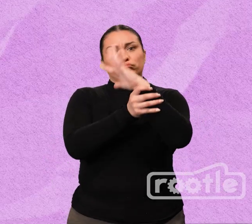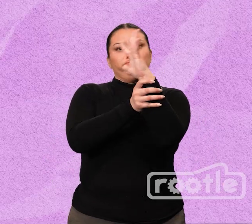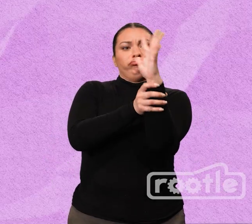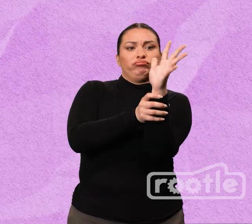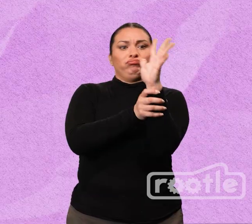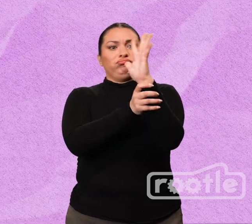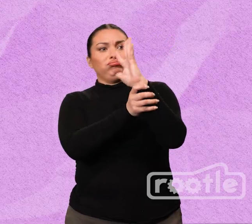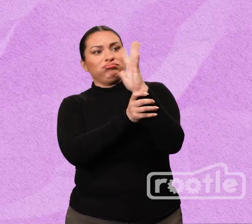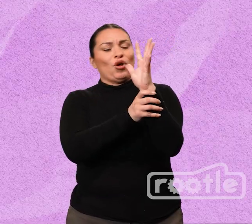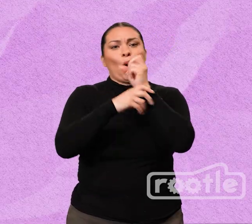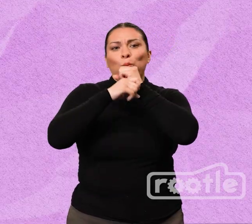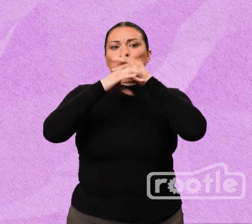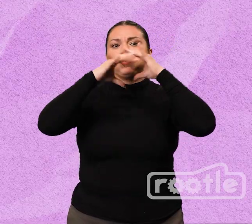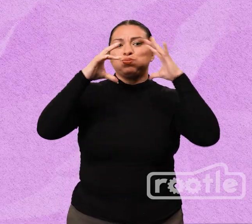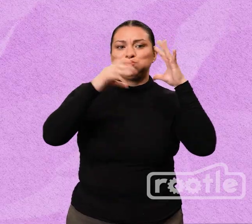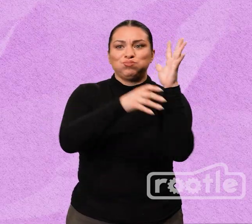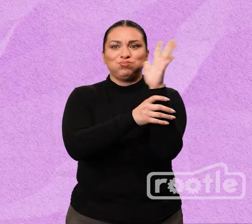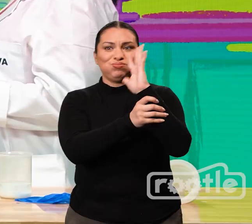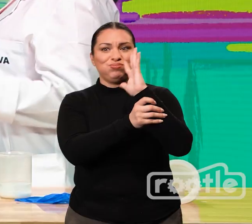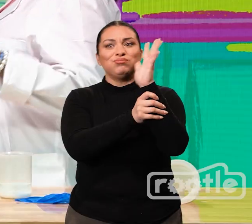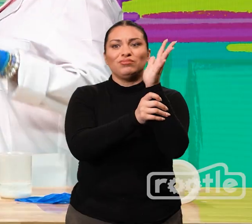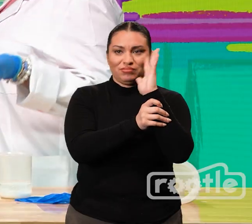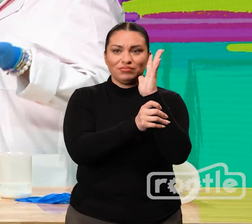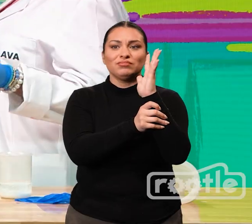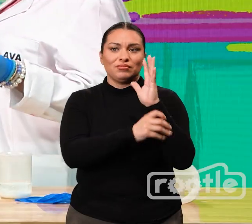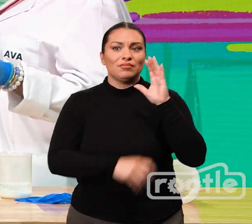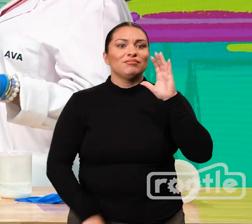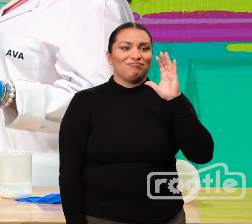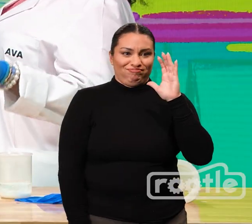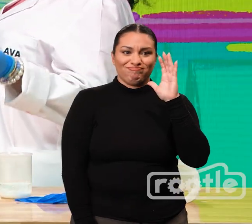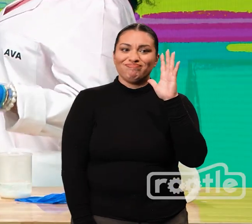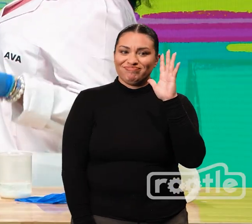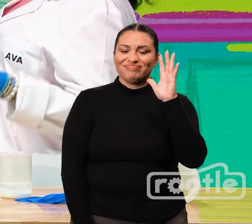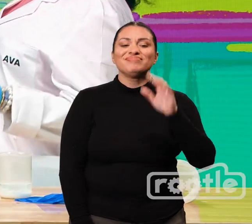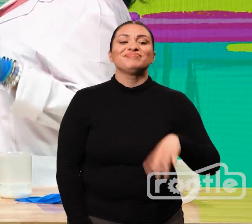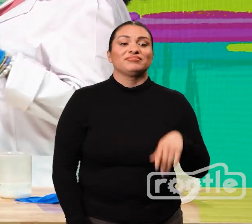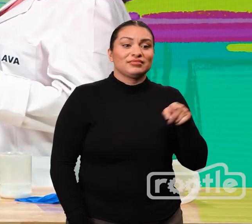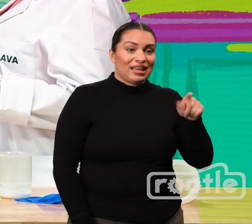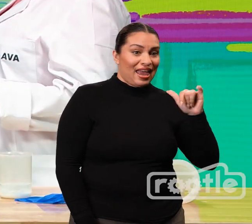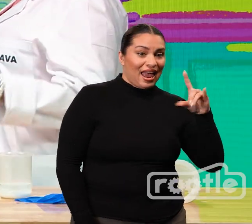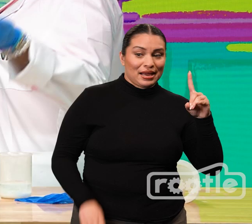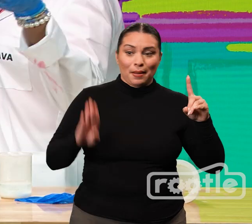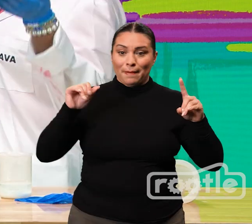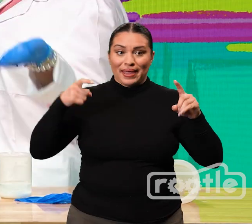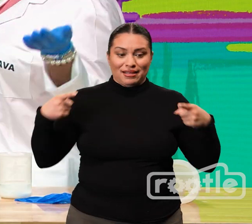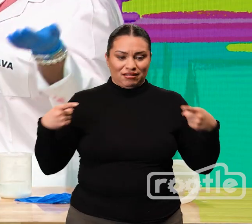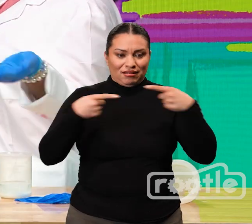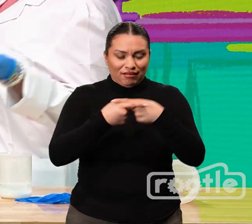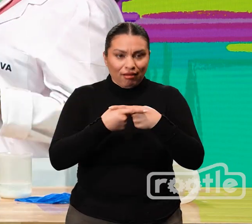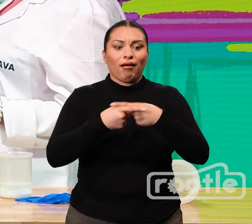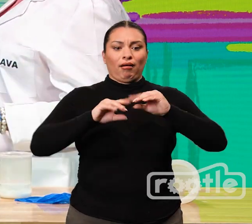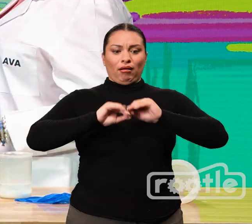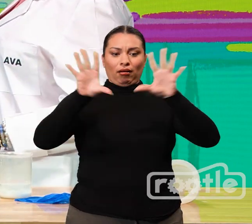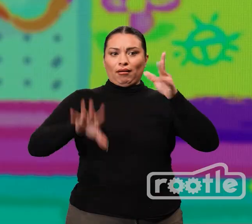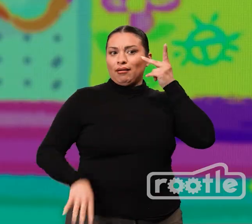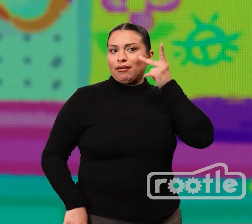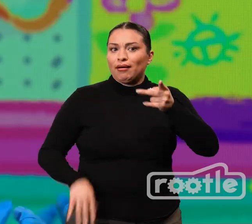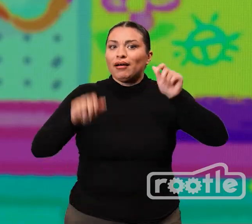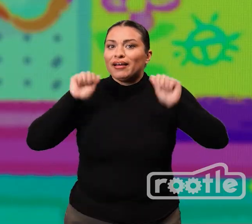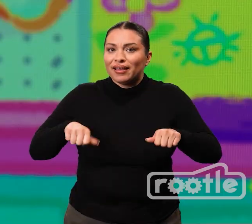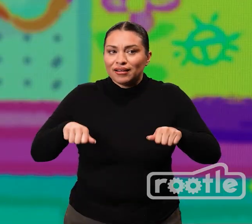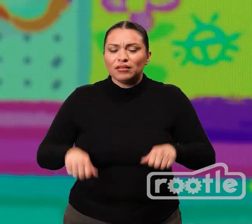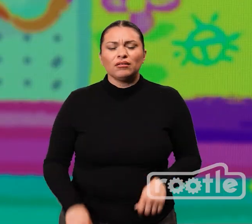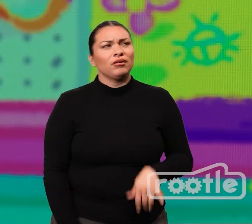Carbon dioxide gas filled up the gloves and made it look like a big hand balloon and an acid-base reaction that you can see really well.